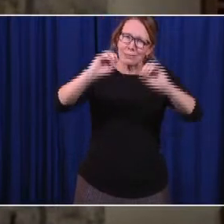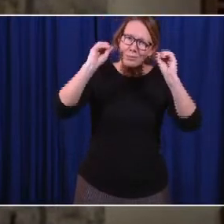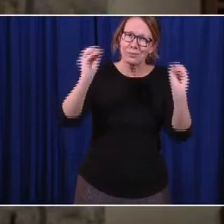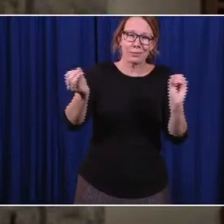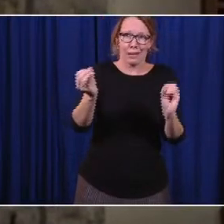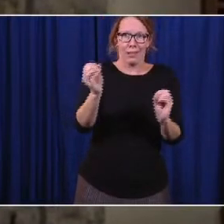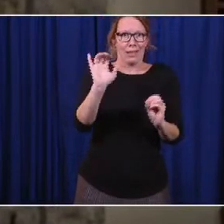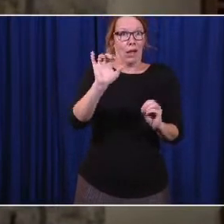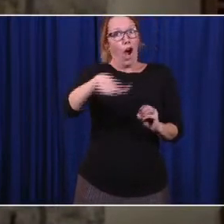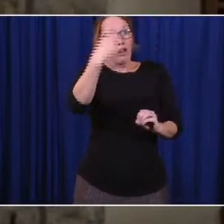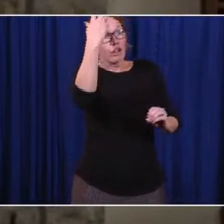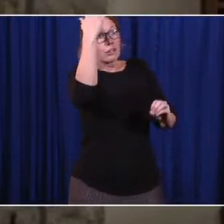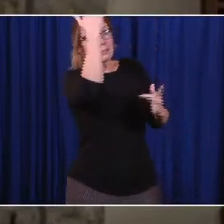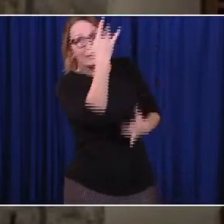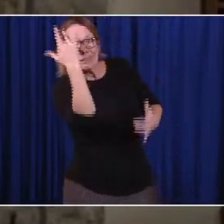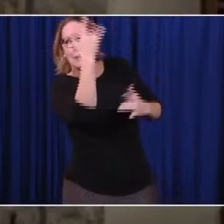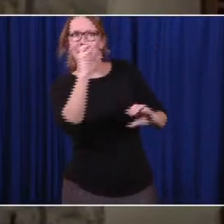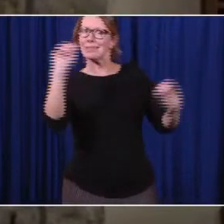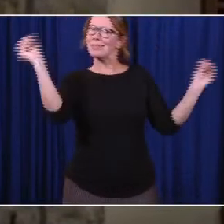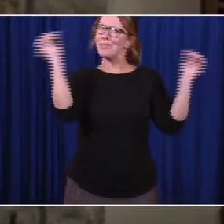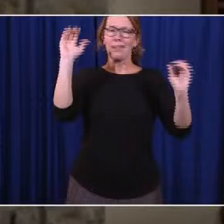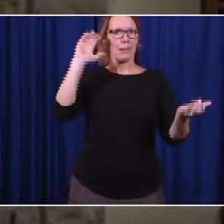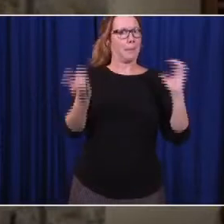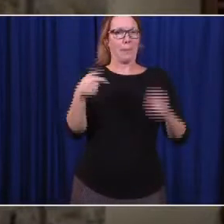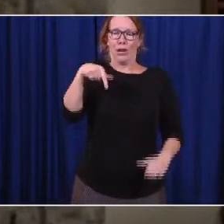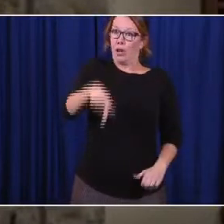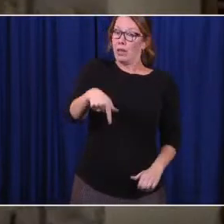So that's really what needs to happen. We need to pull